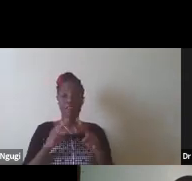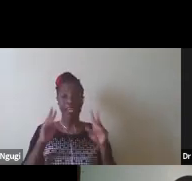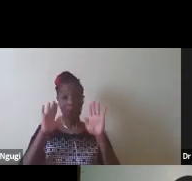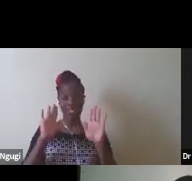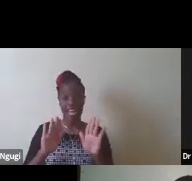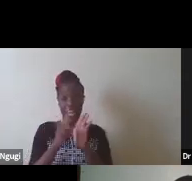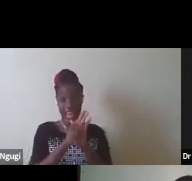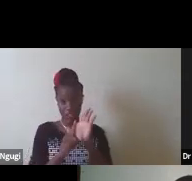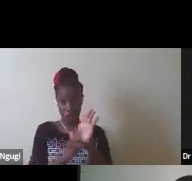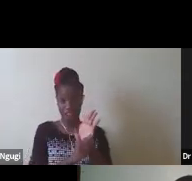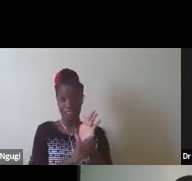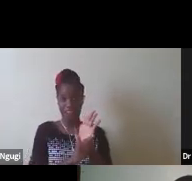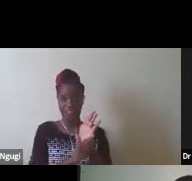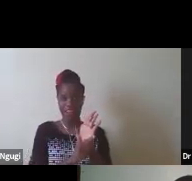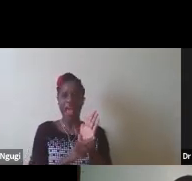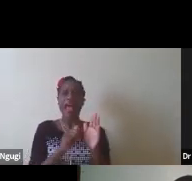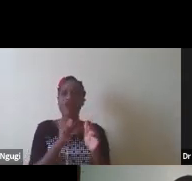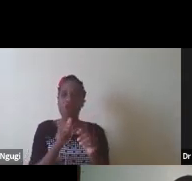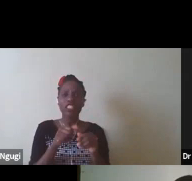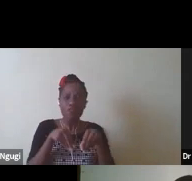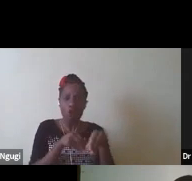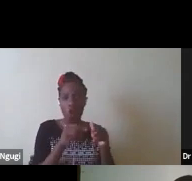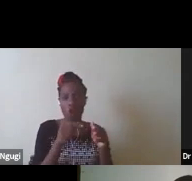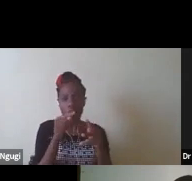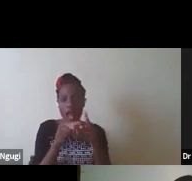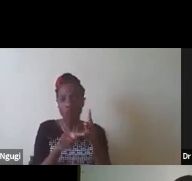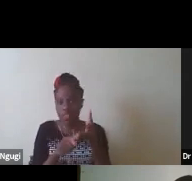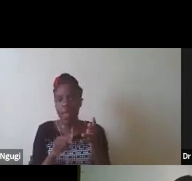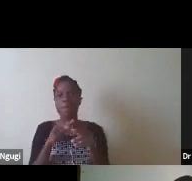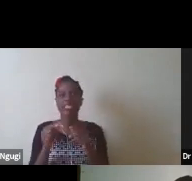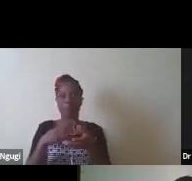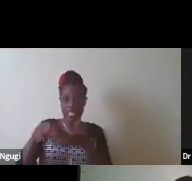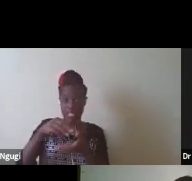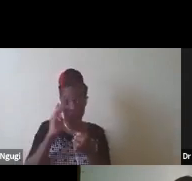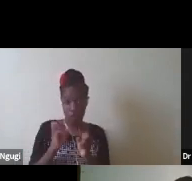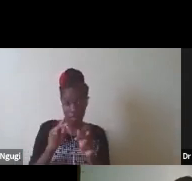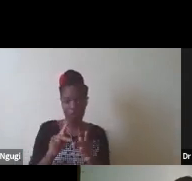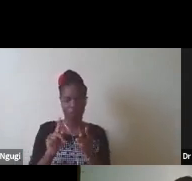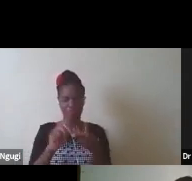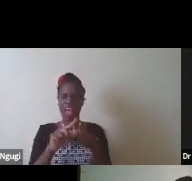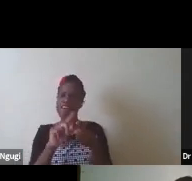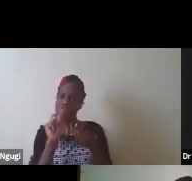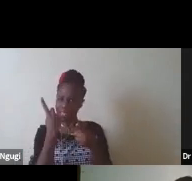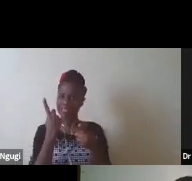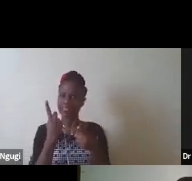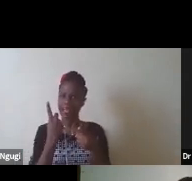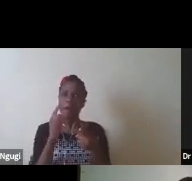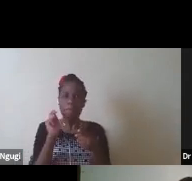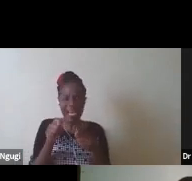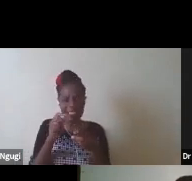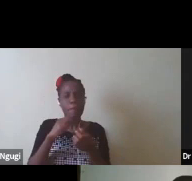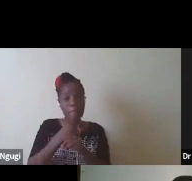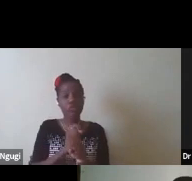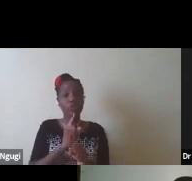lessons. Without necessarily going in a particular order, I would say, firstly, one needs to be able to ensure that